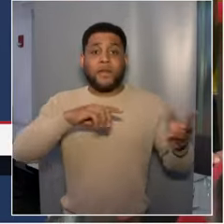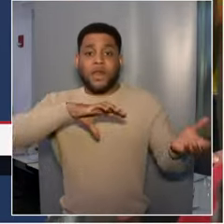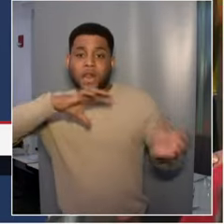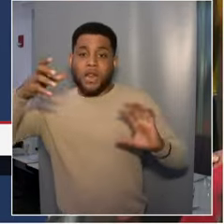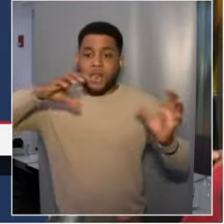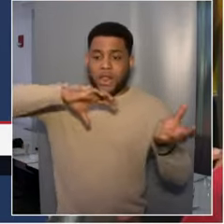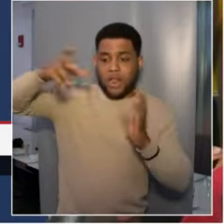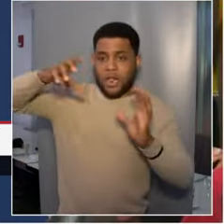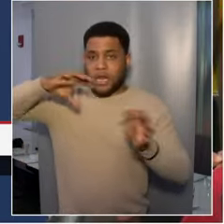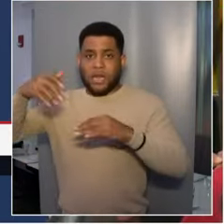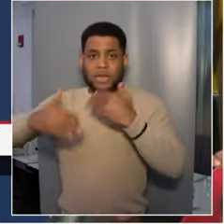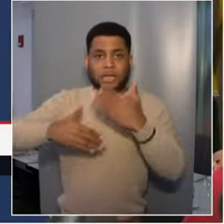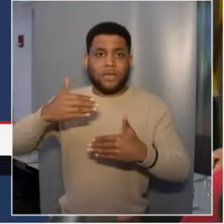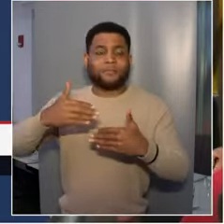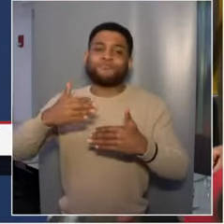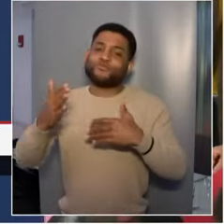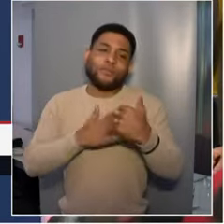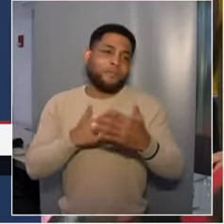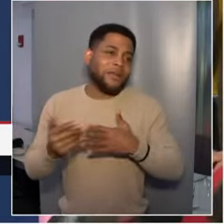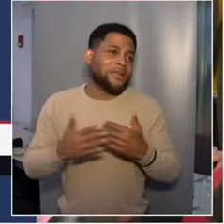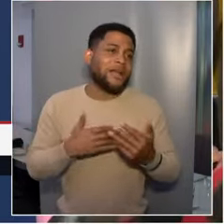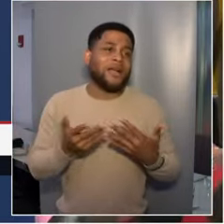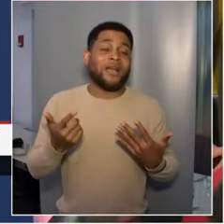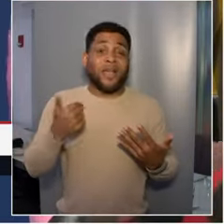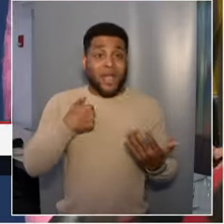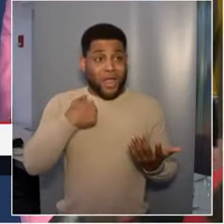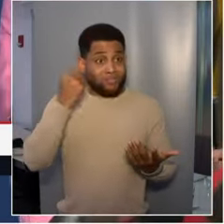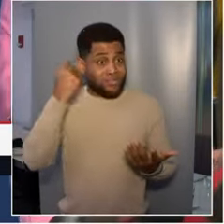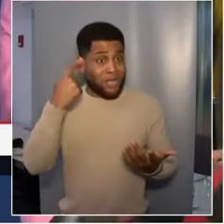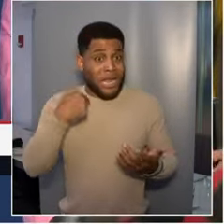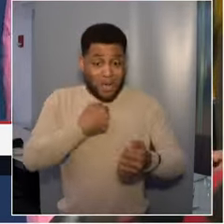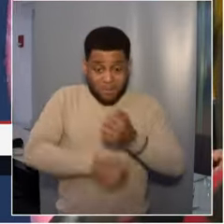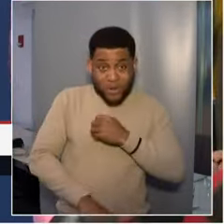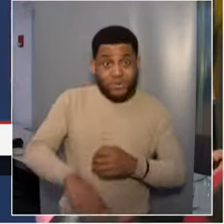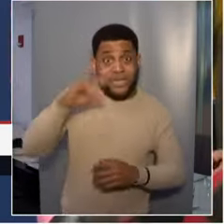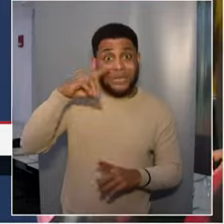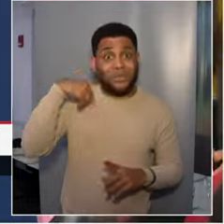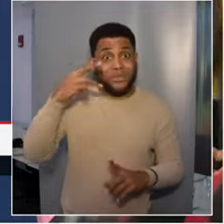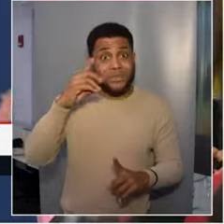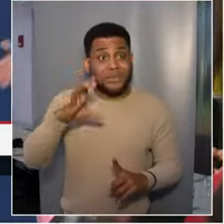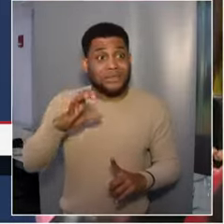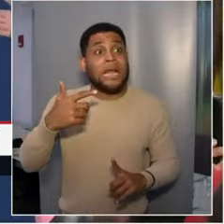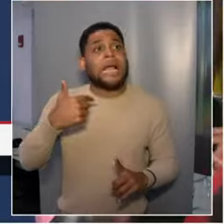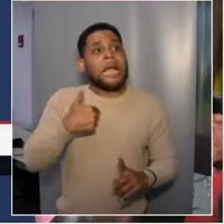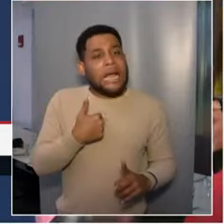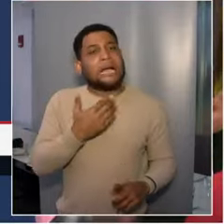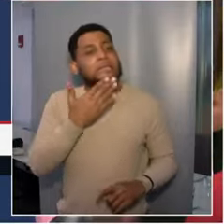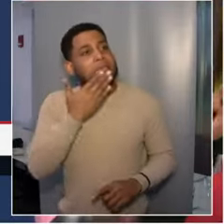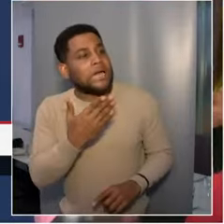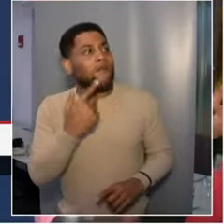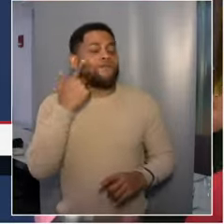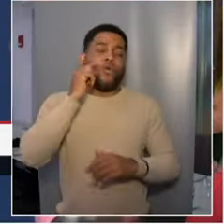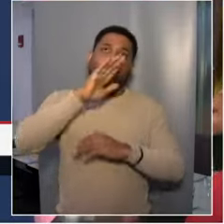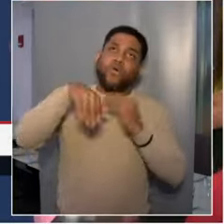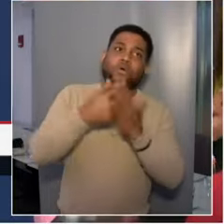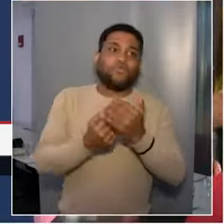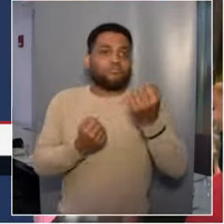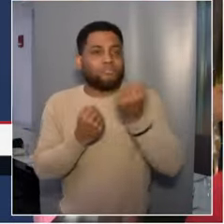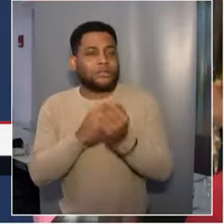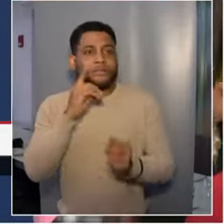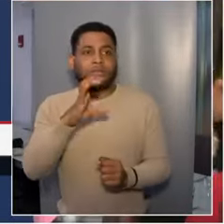met is irrelevant. As a native Washingtonian, it warms my heart to see what you collectively Thank you. accomplished. Thank you. Thank